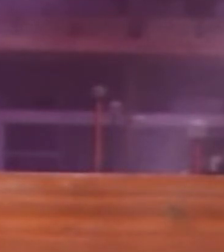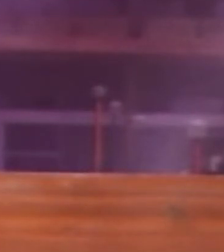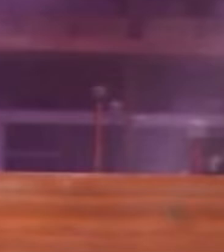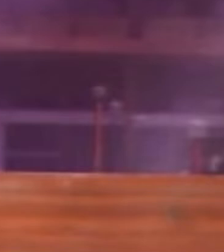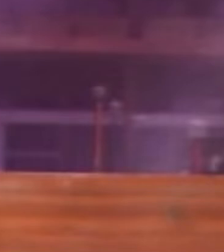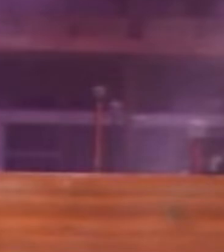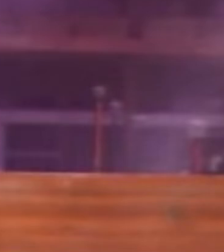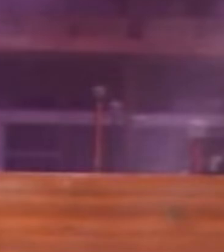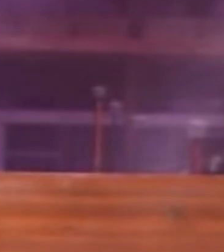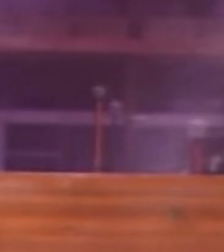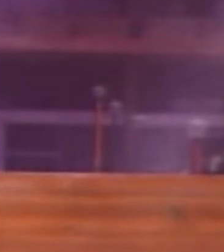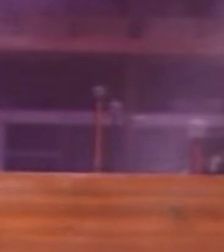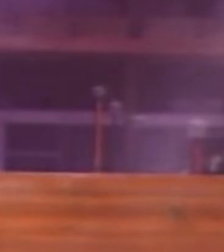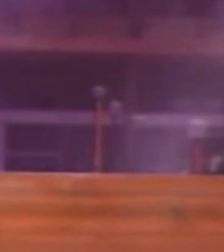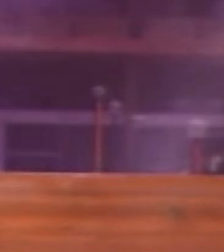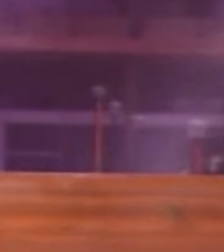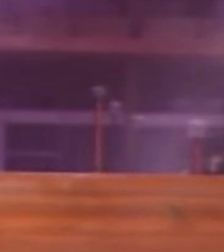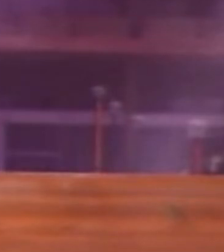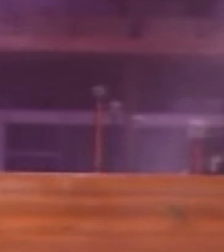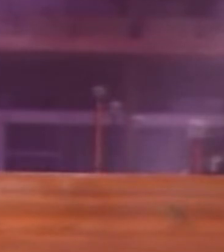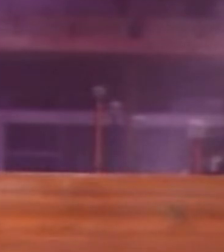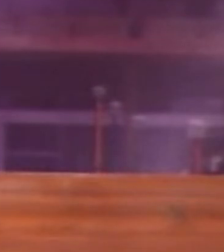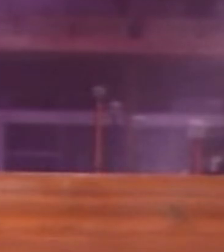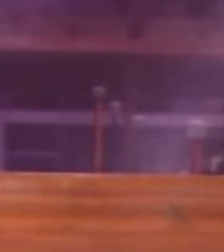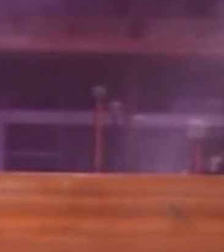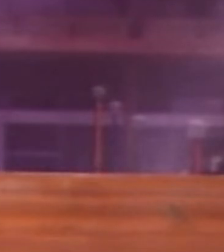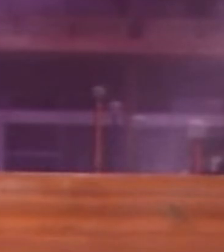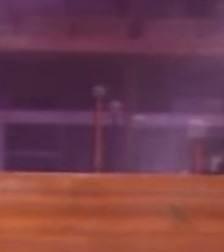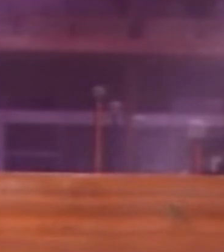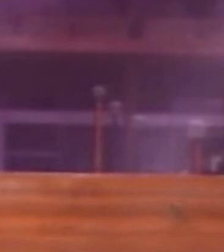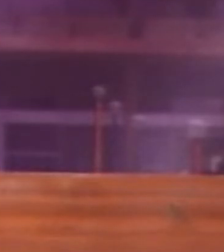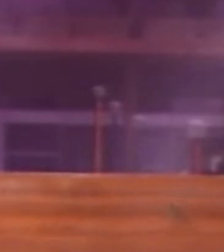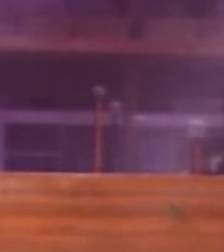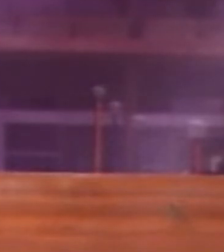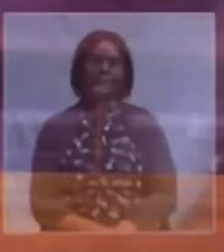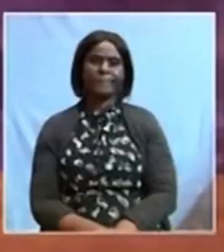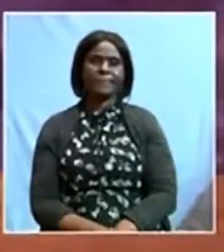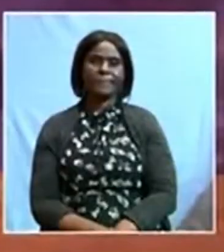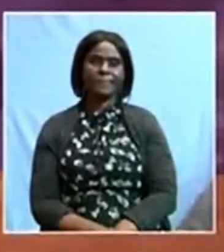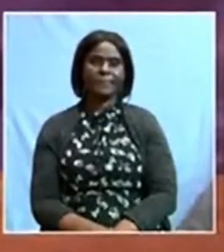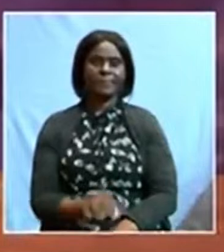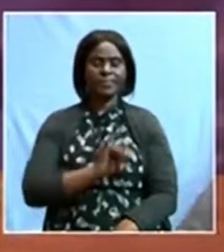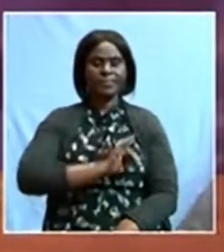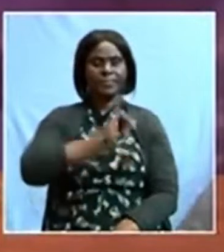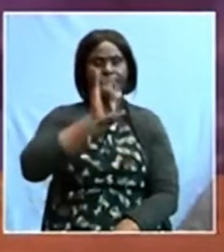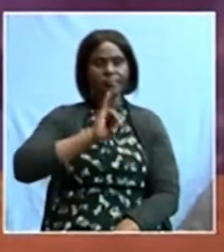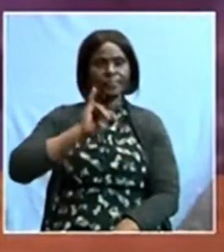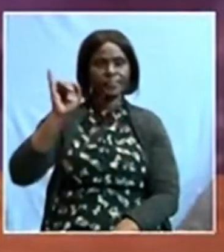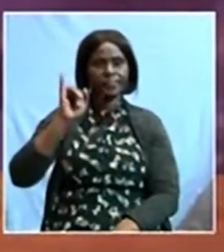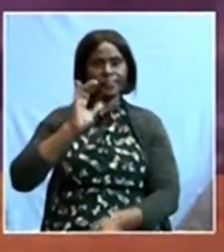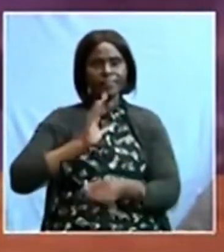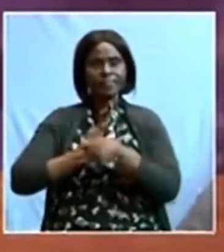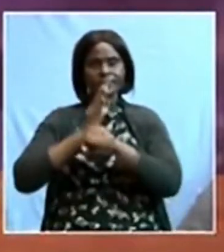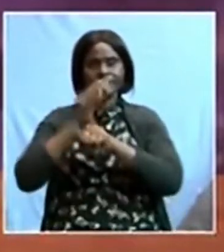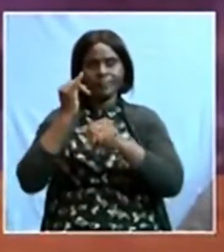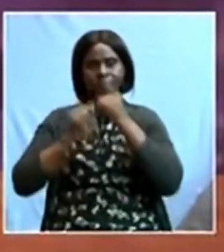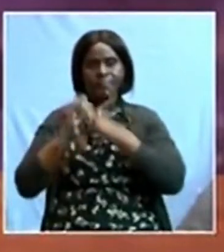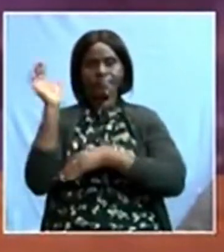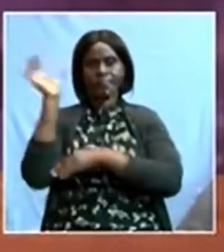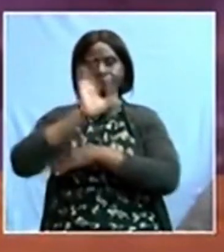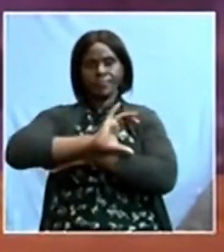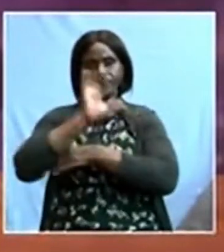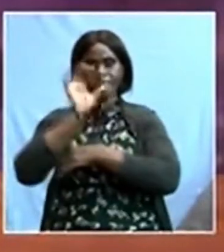first witness we expect Itezhi Town Council, thereafter Chirundo Town Council, Choma Municipal Council,